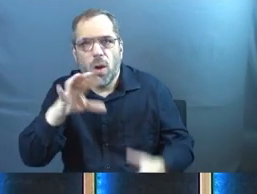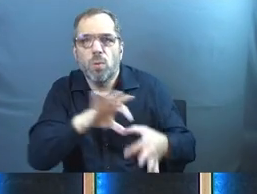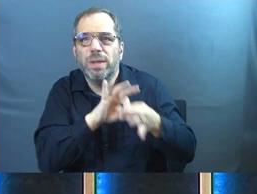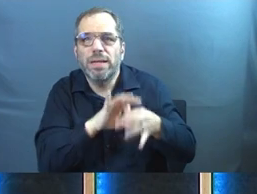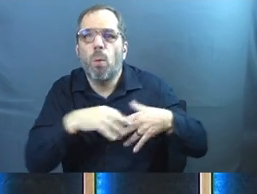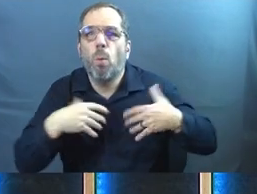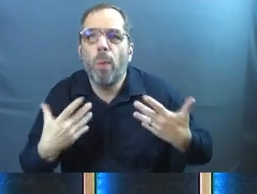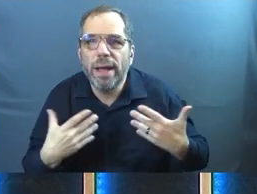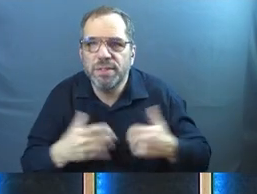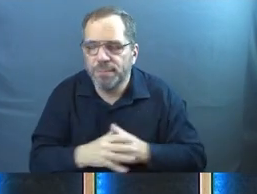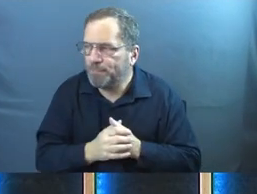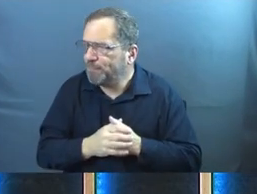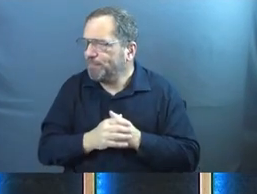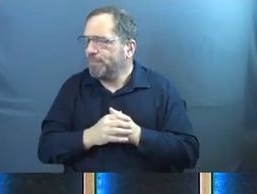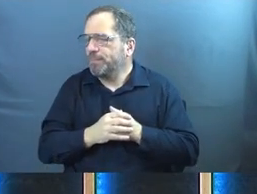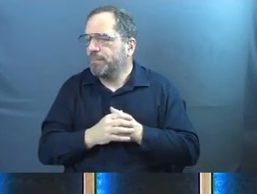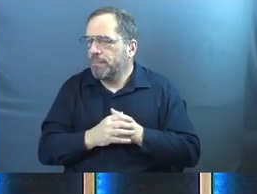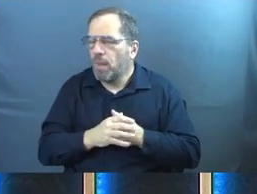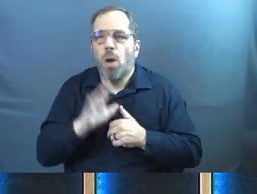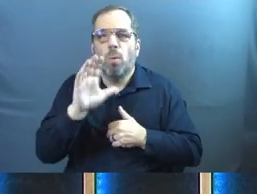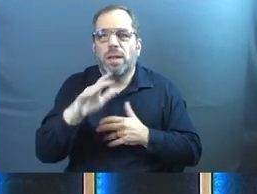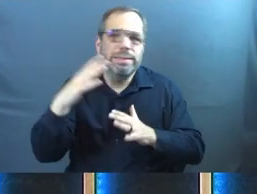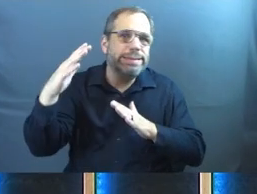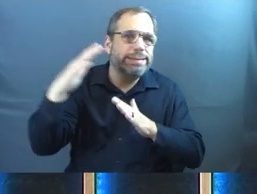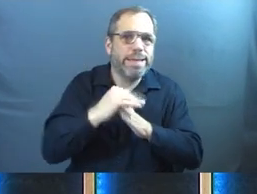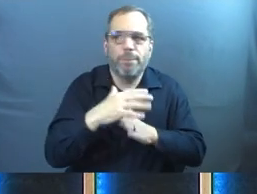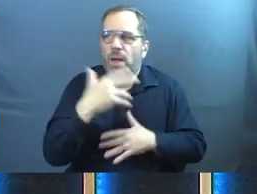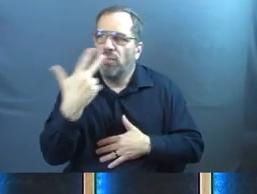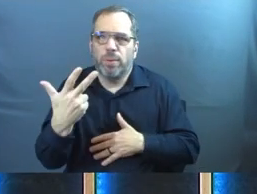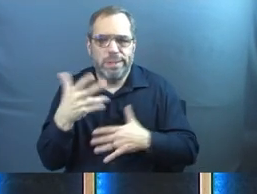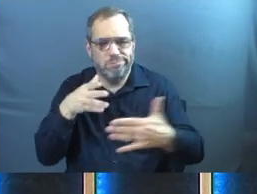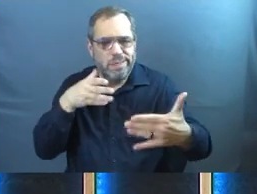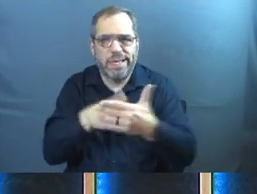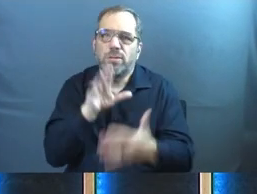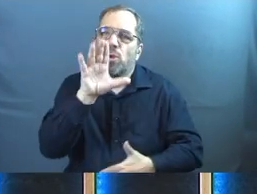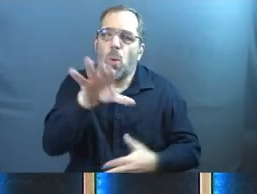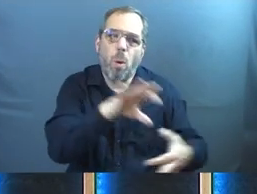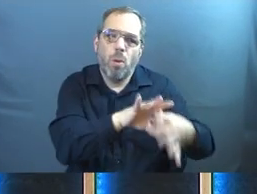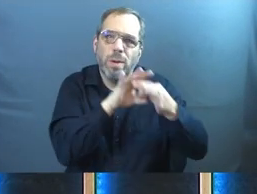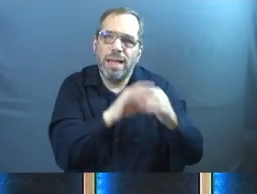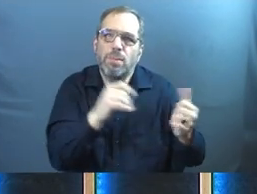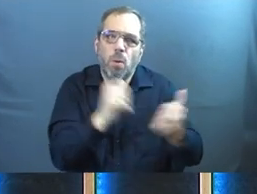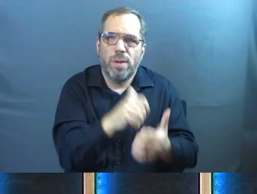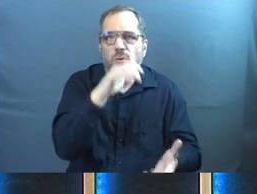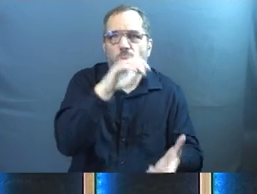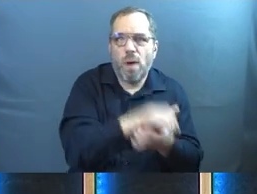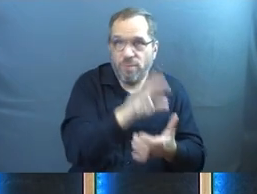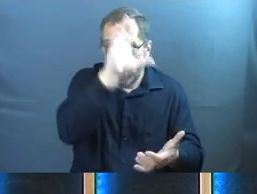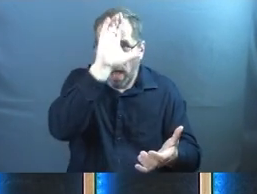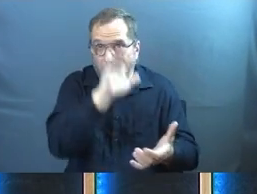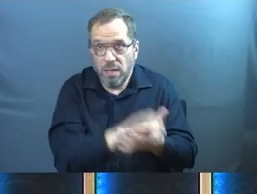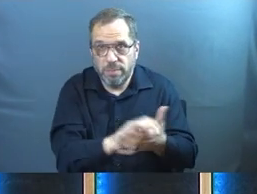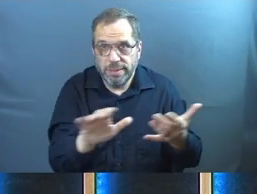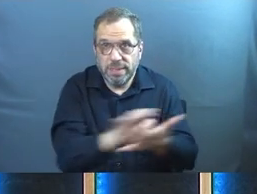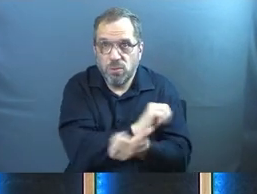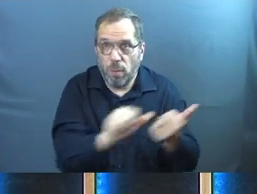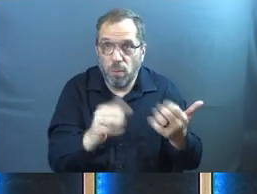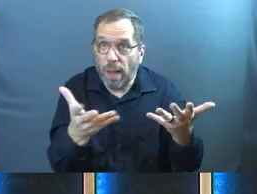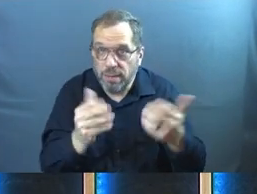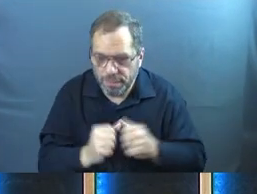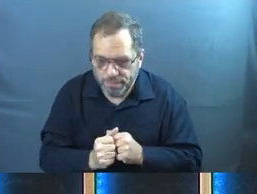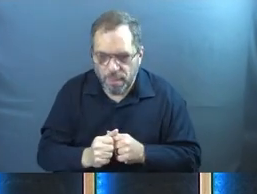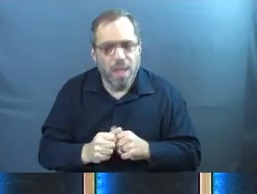relationship? What are the top three things that have come against your relationship to bring harm to your